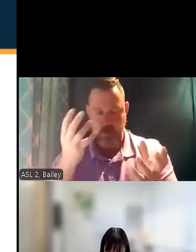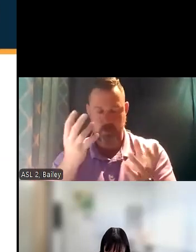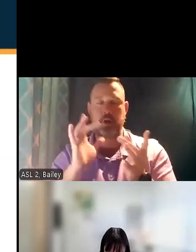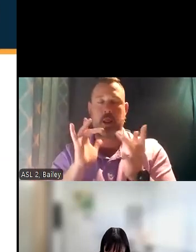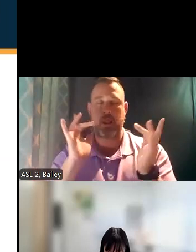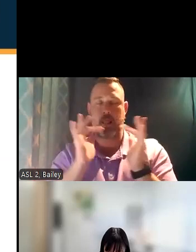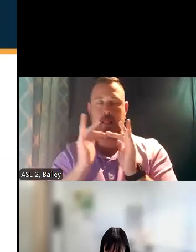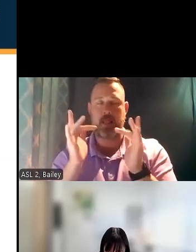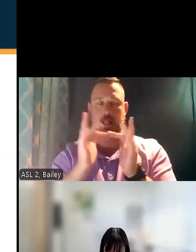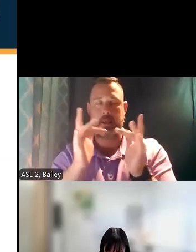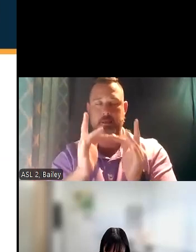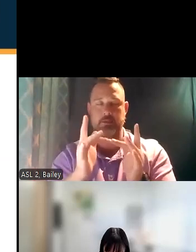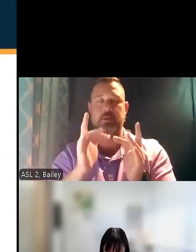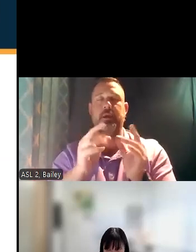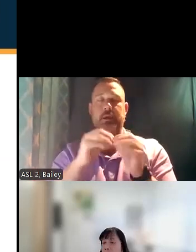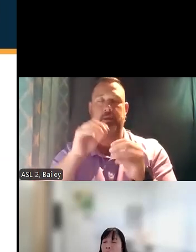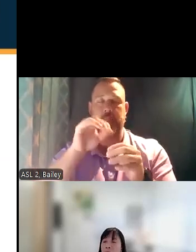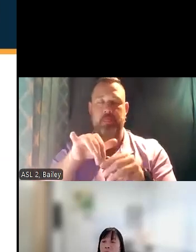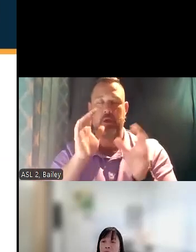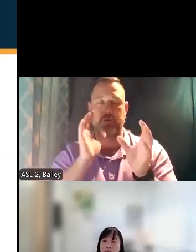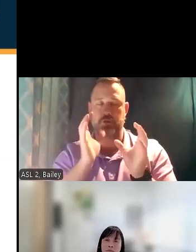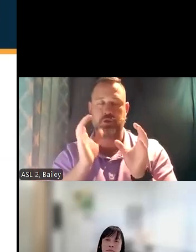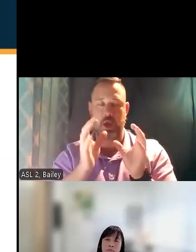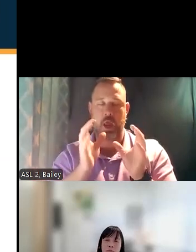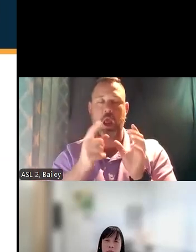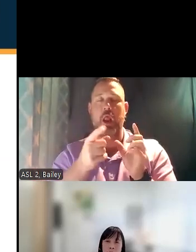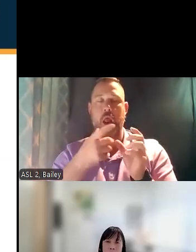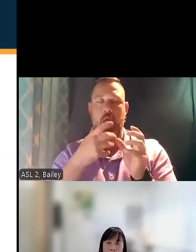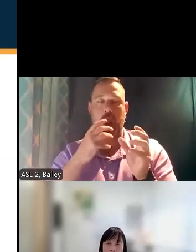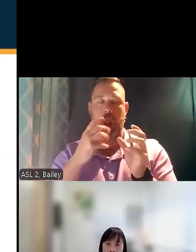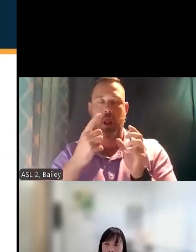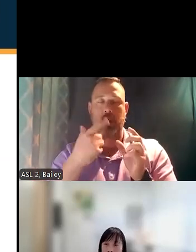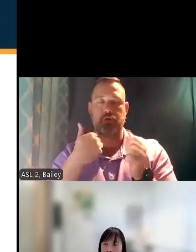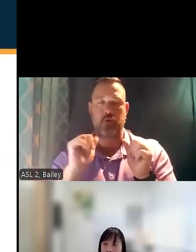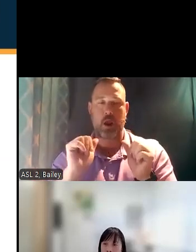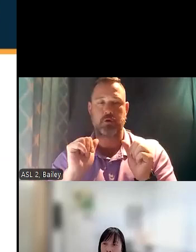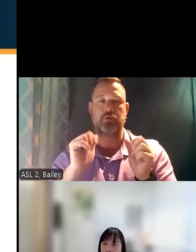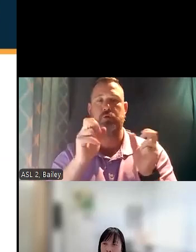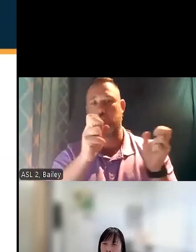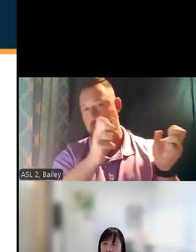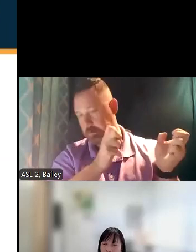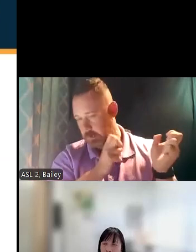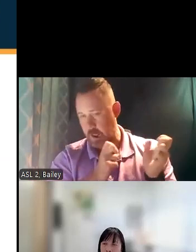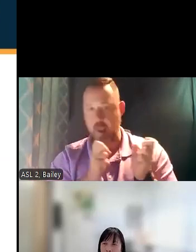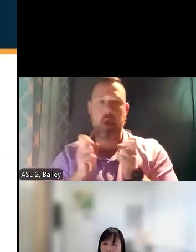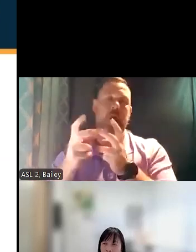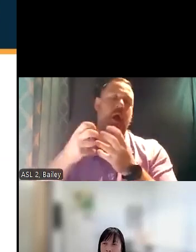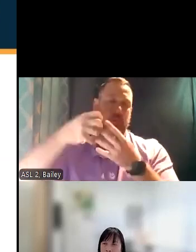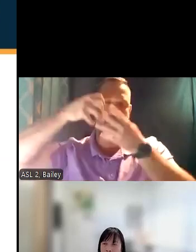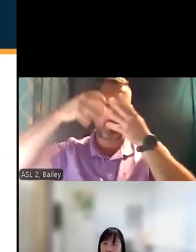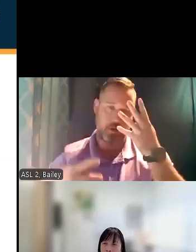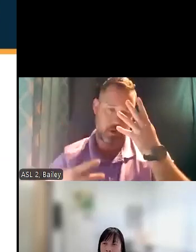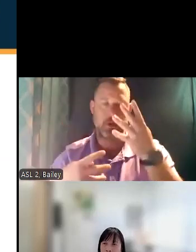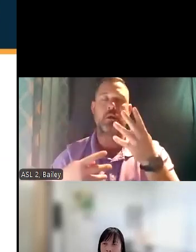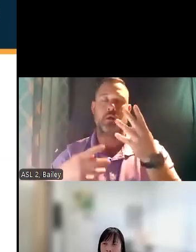links in the chat. I tried to do a mass copy and, paste into a document